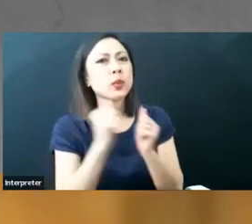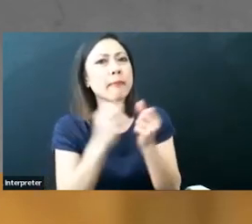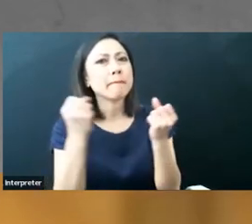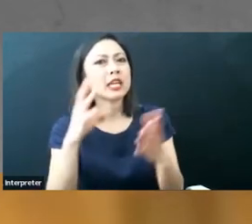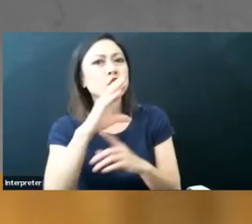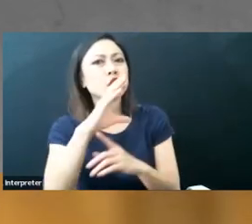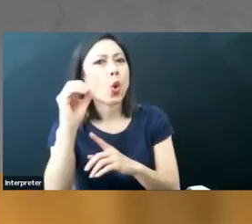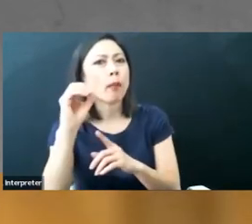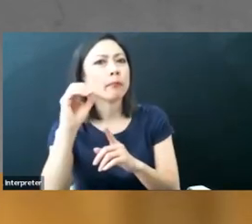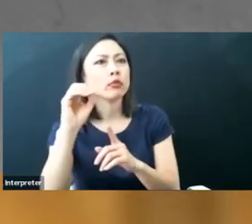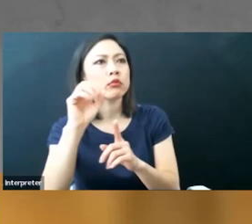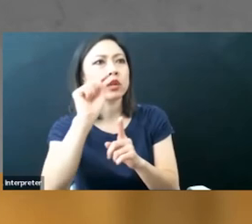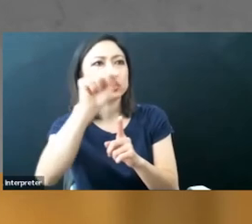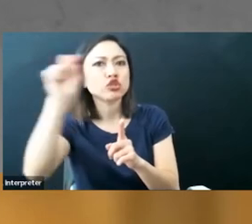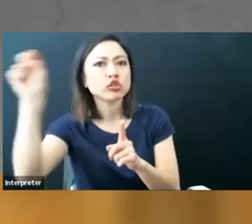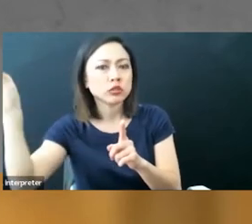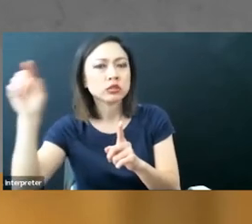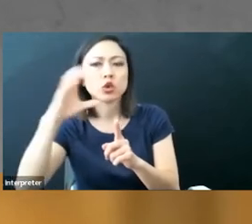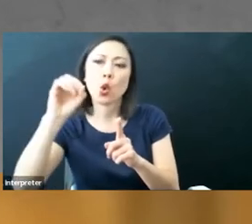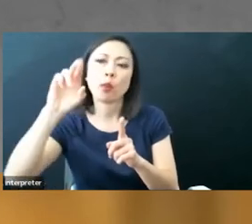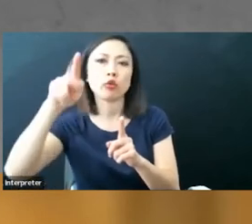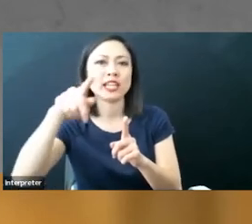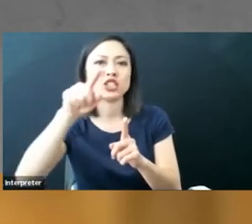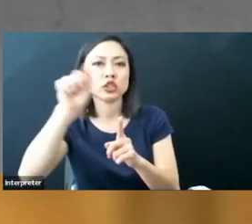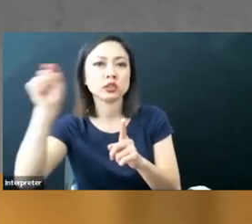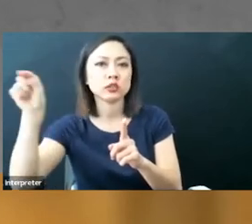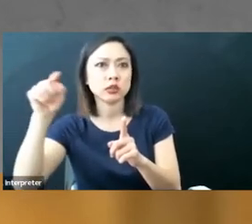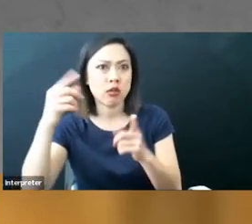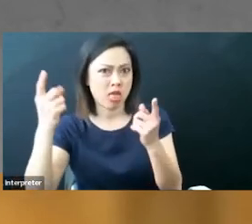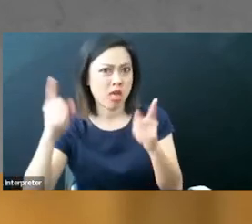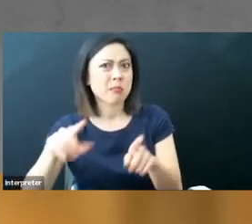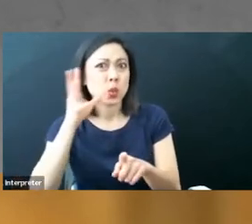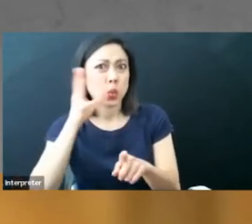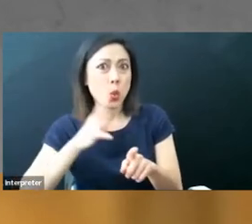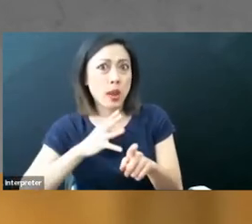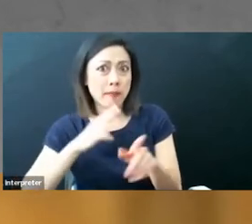women have disproportionately left the workforce?